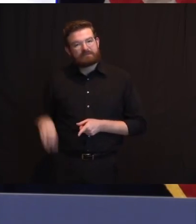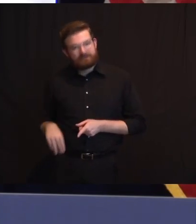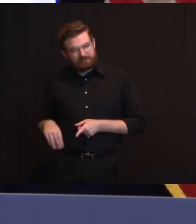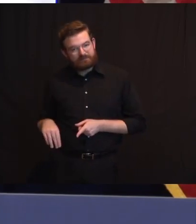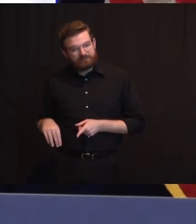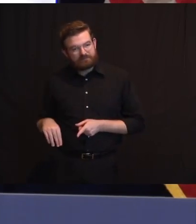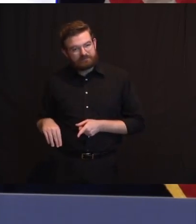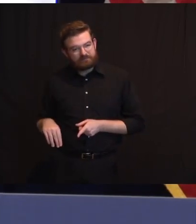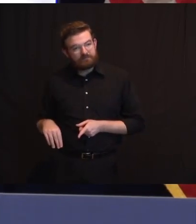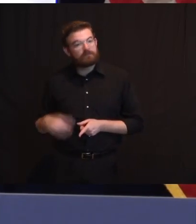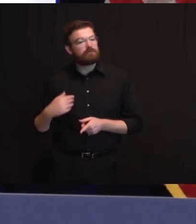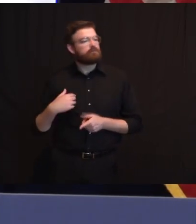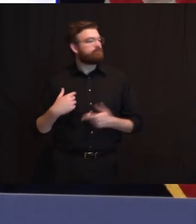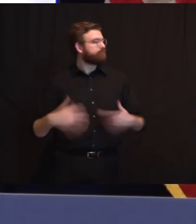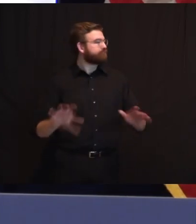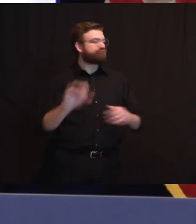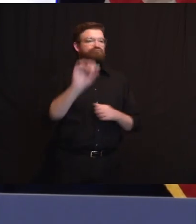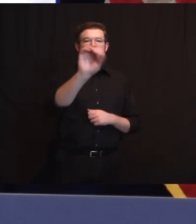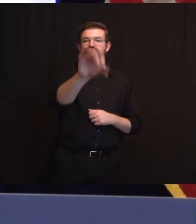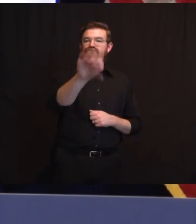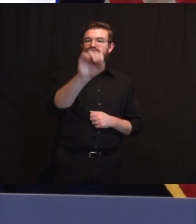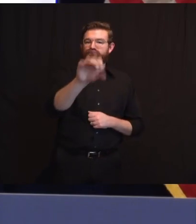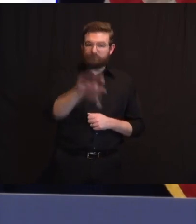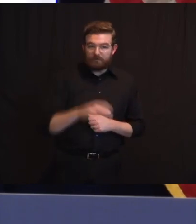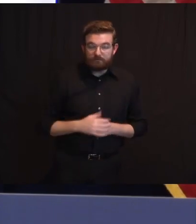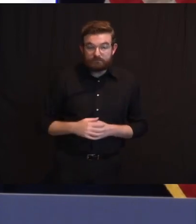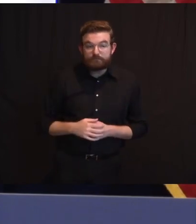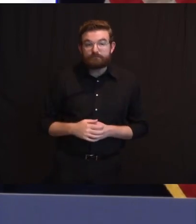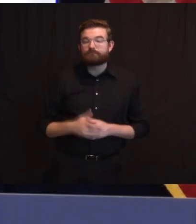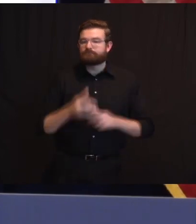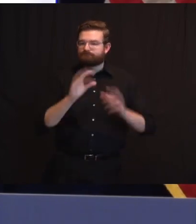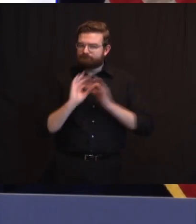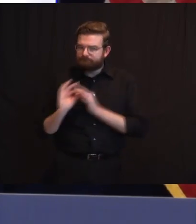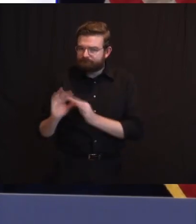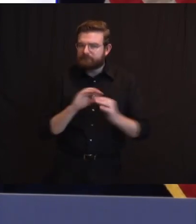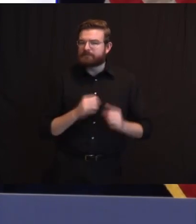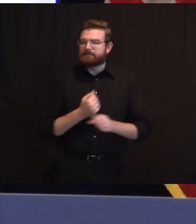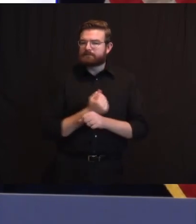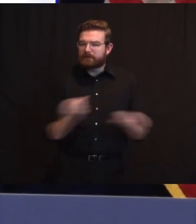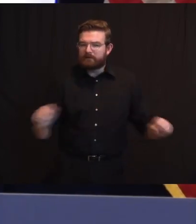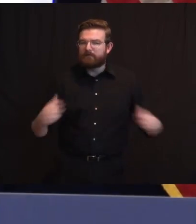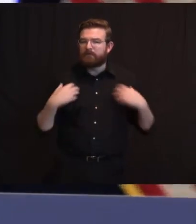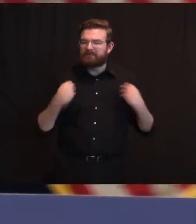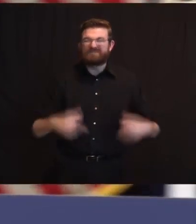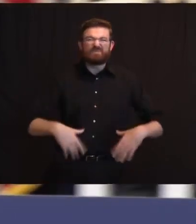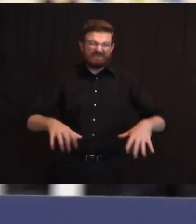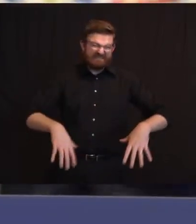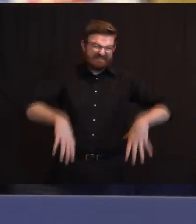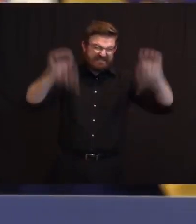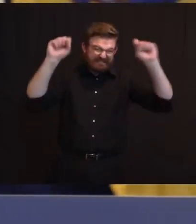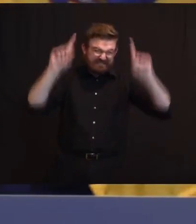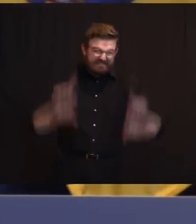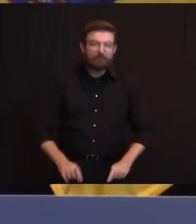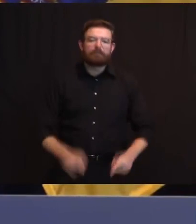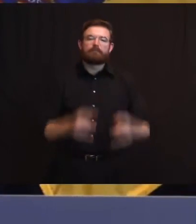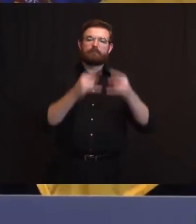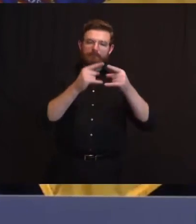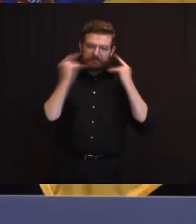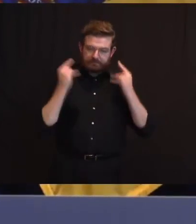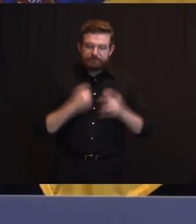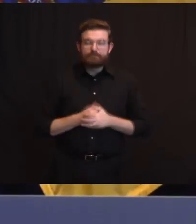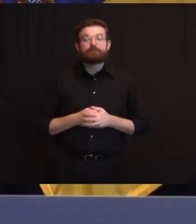daily report. Stay connected, stay safe, stay healthy, get tested, and mask up. Judy, thank